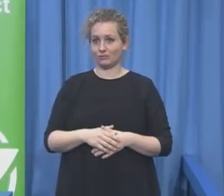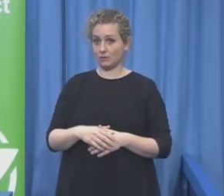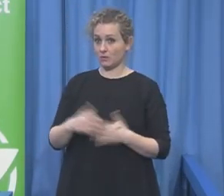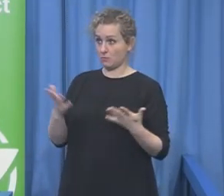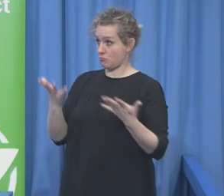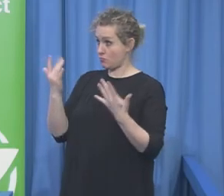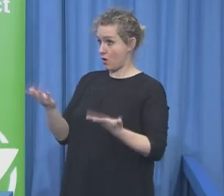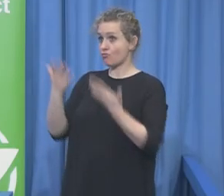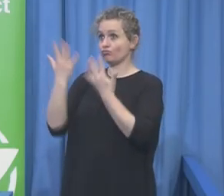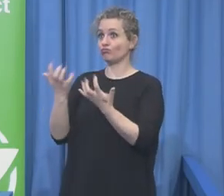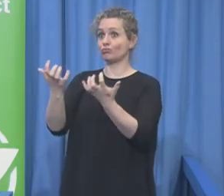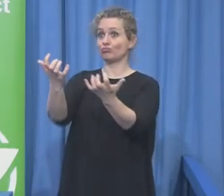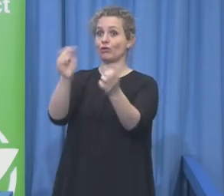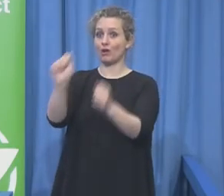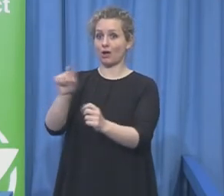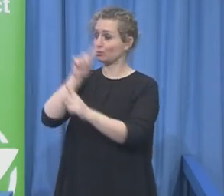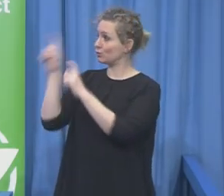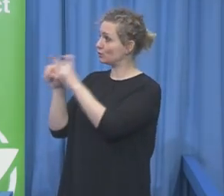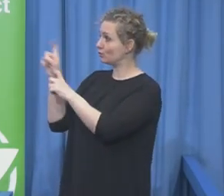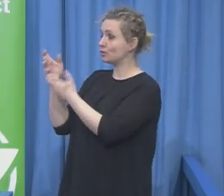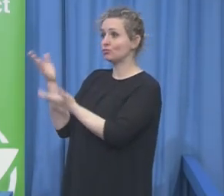Yeah, please.